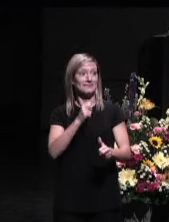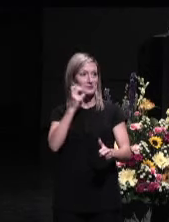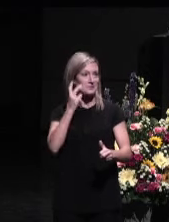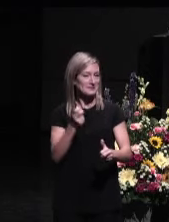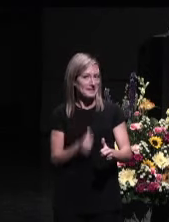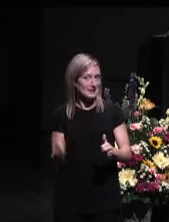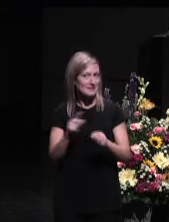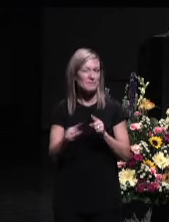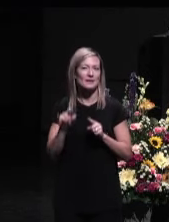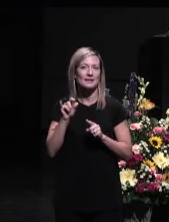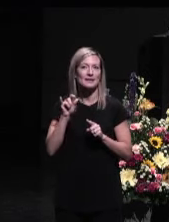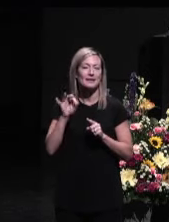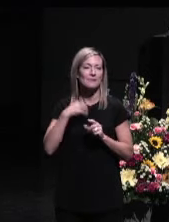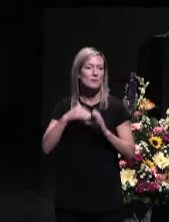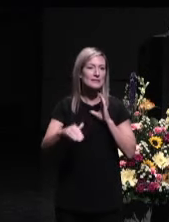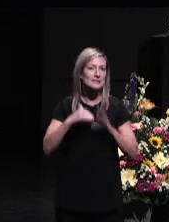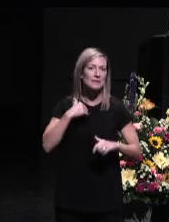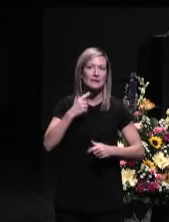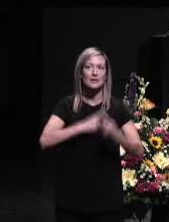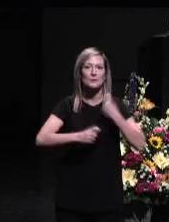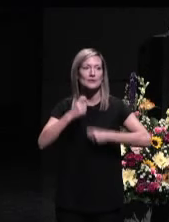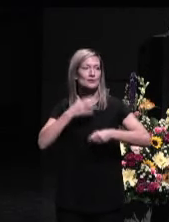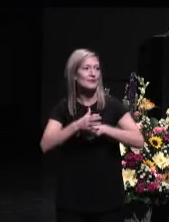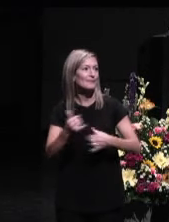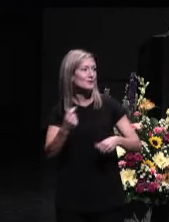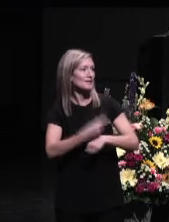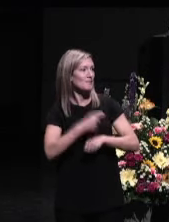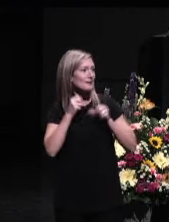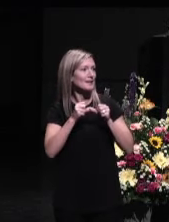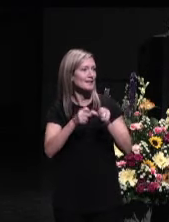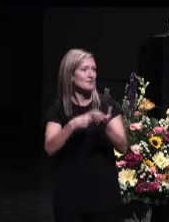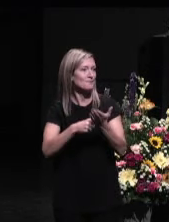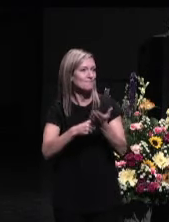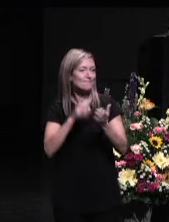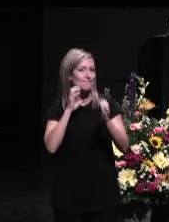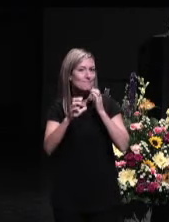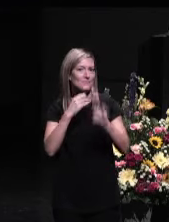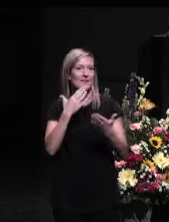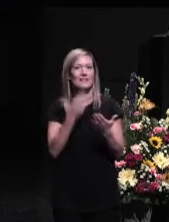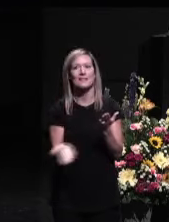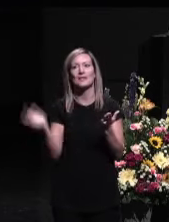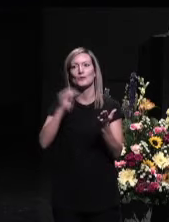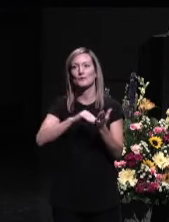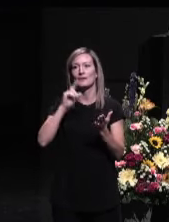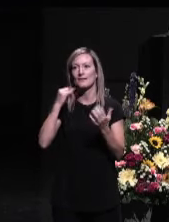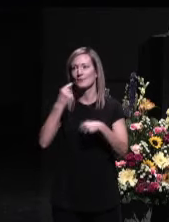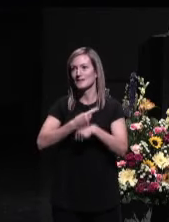engage and send me questions. Happy to continue this. Thank you all again for being here today.